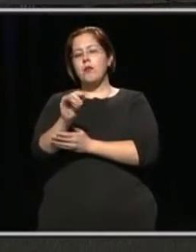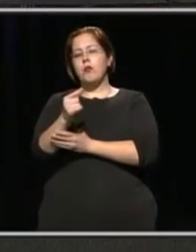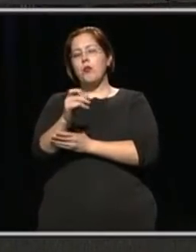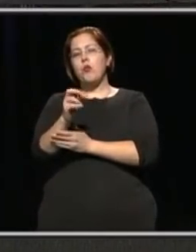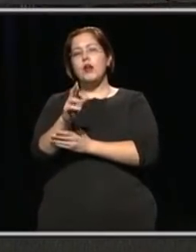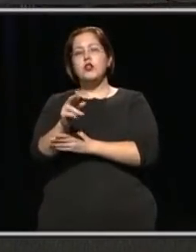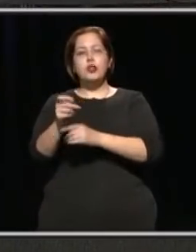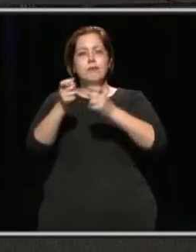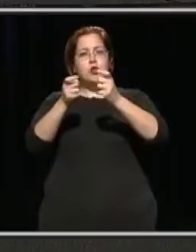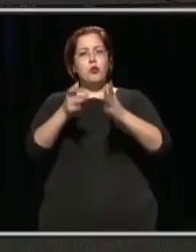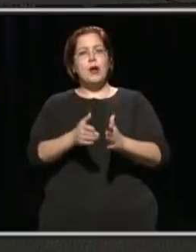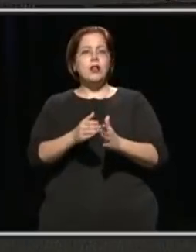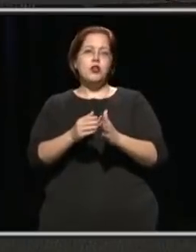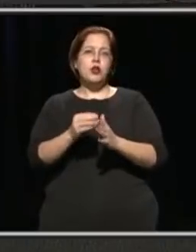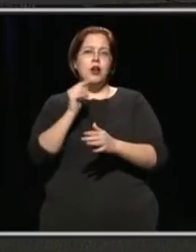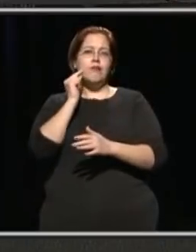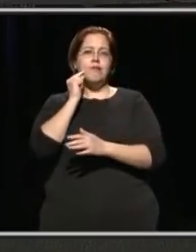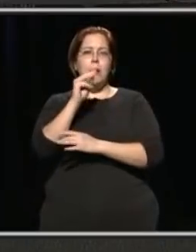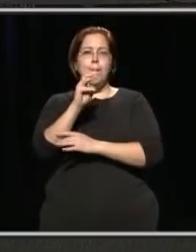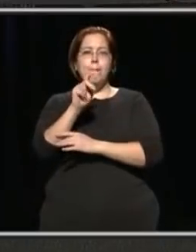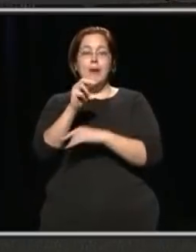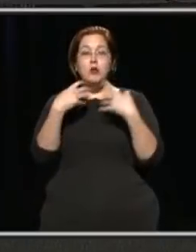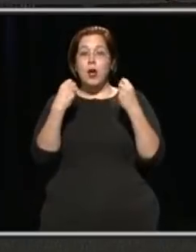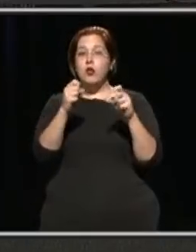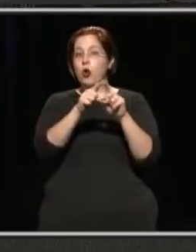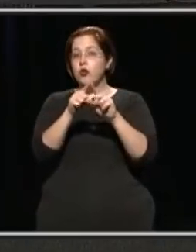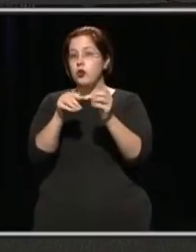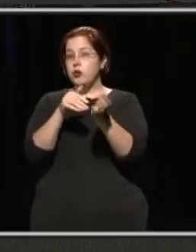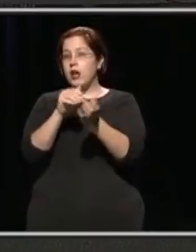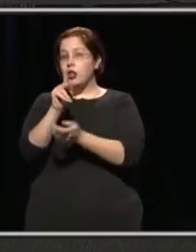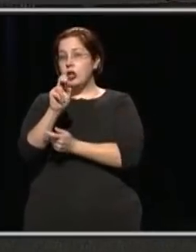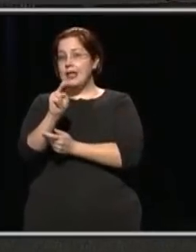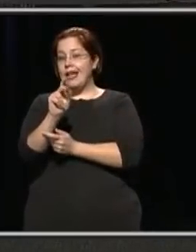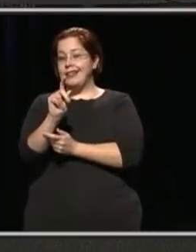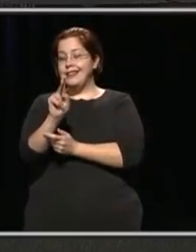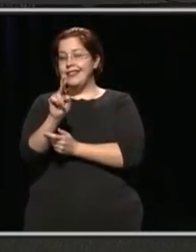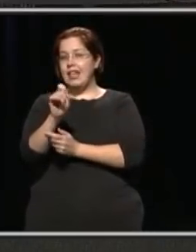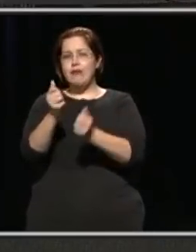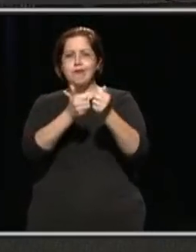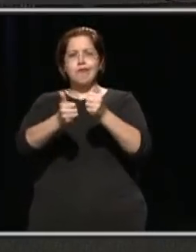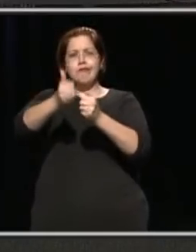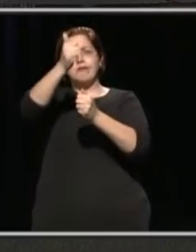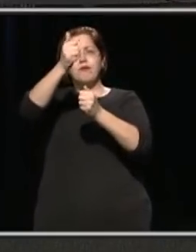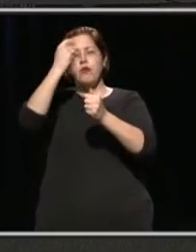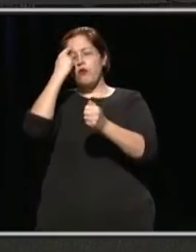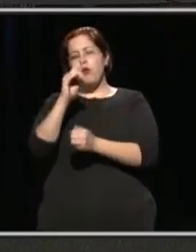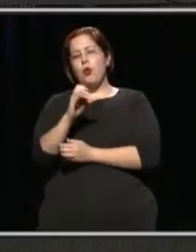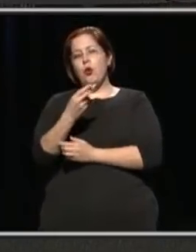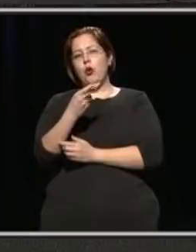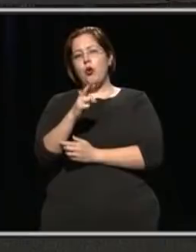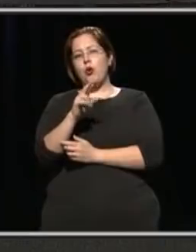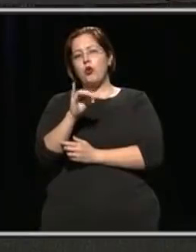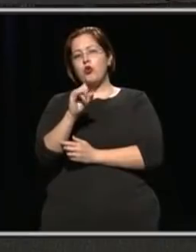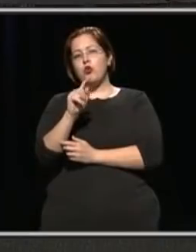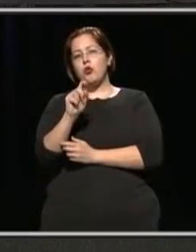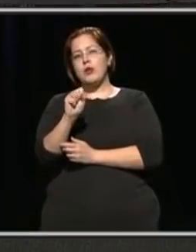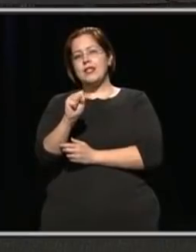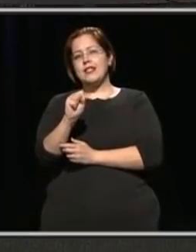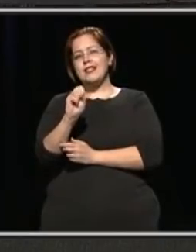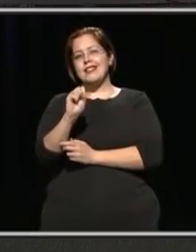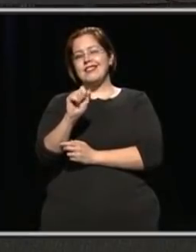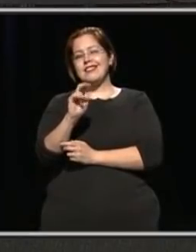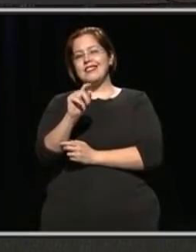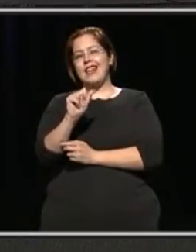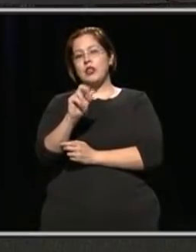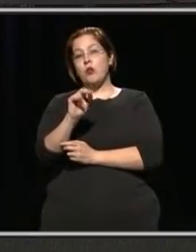Antonio Metropolitan Health District, as well as Dr. Ken Davis, who is the Chief Medical Officer for Christus Santa Rosa Health Center. And